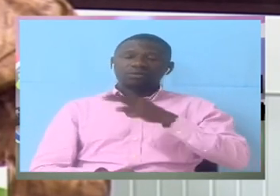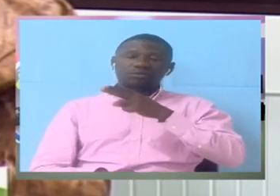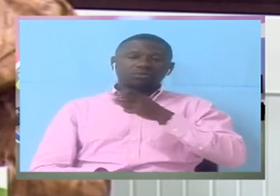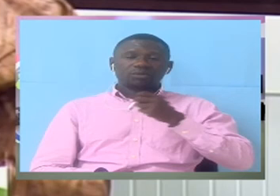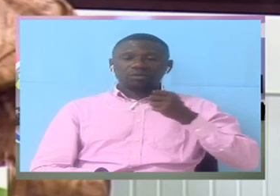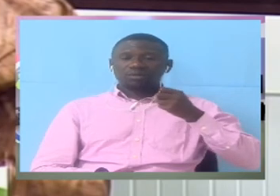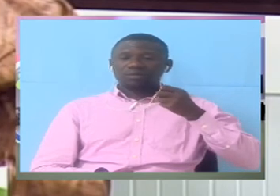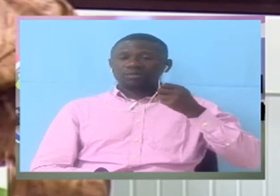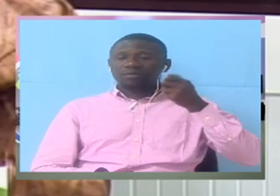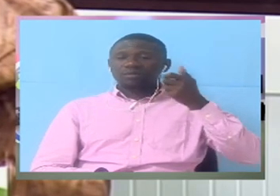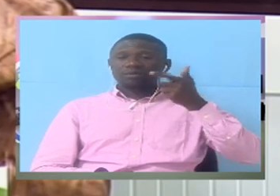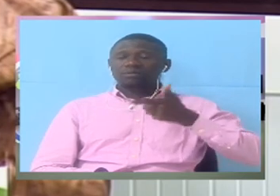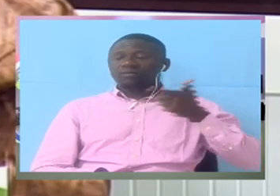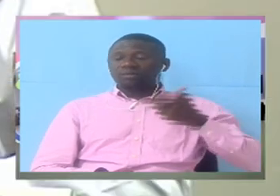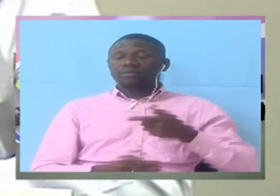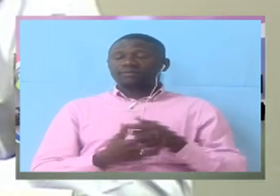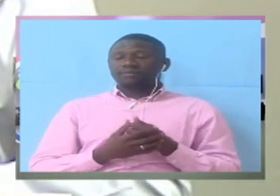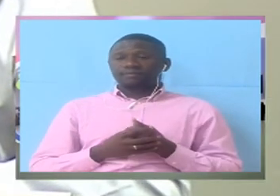were pardoned.